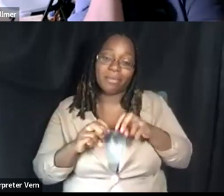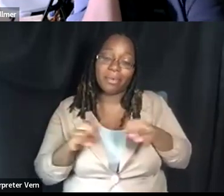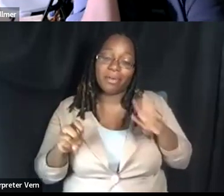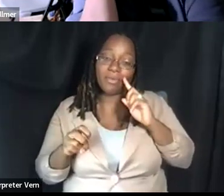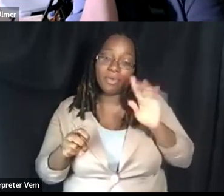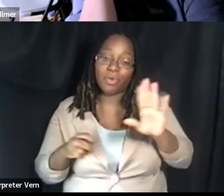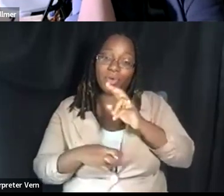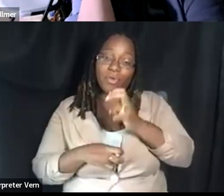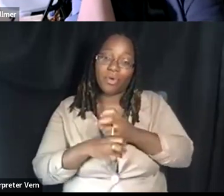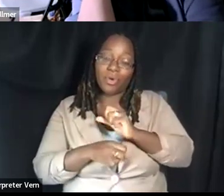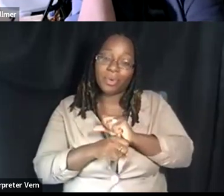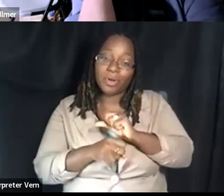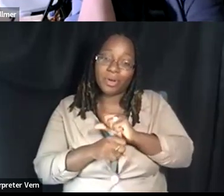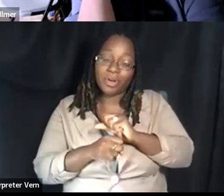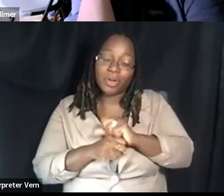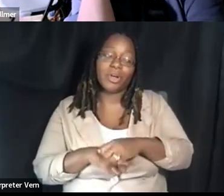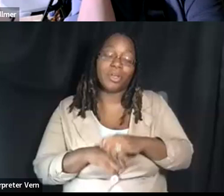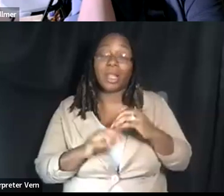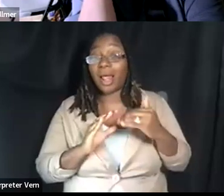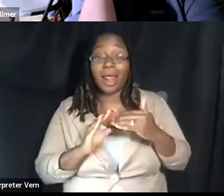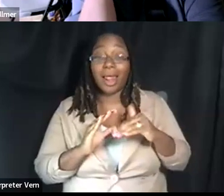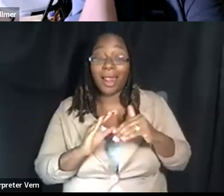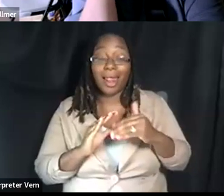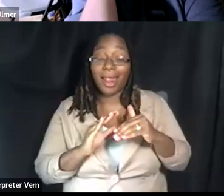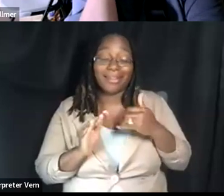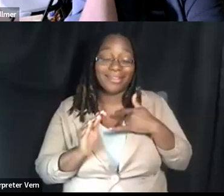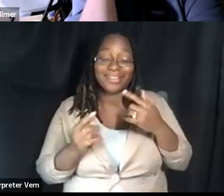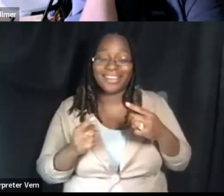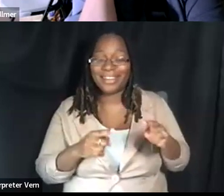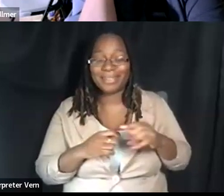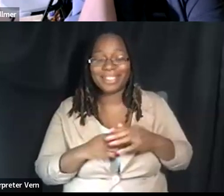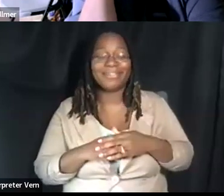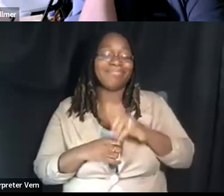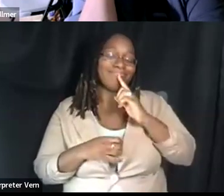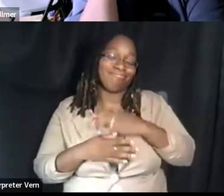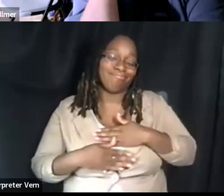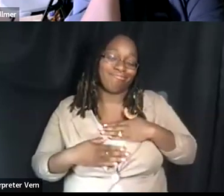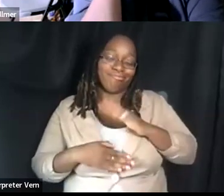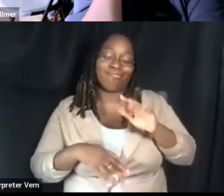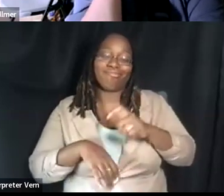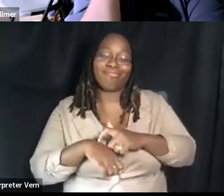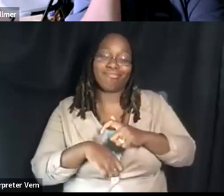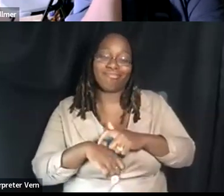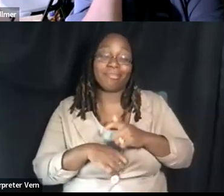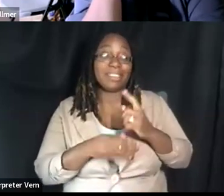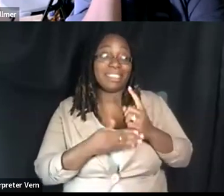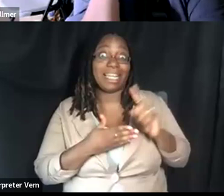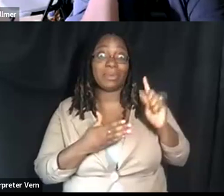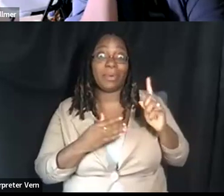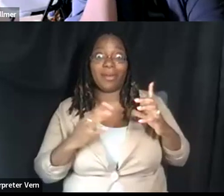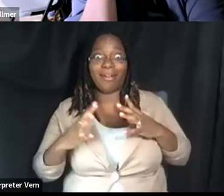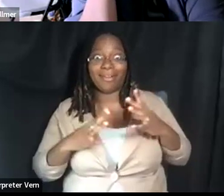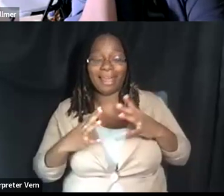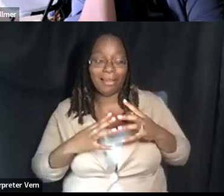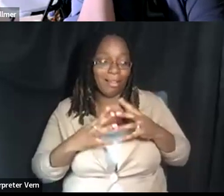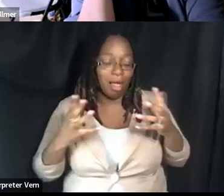and all of the semi-constant email streams that were going on between all of us. I really appreciate that, particularly last week on a holiday week. It was a lot to